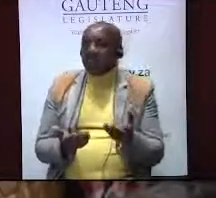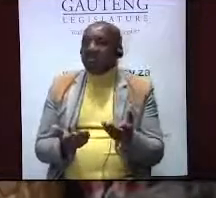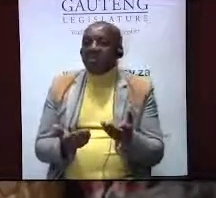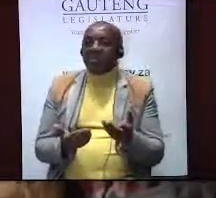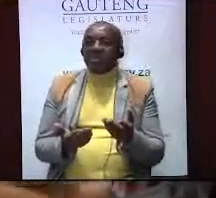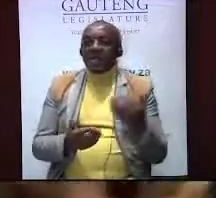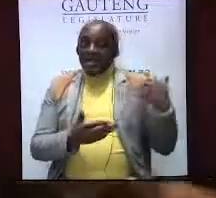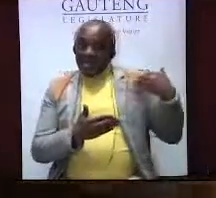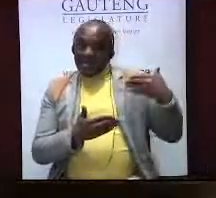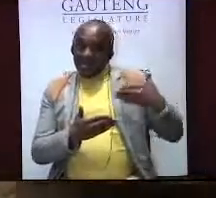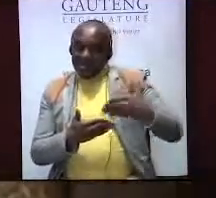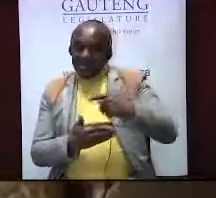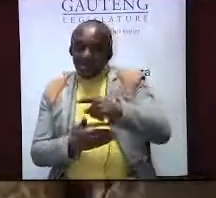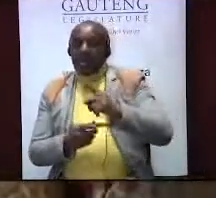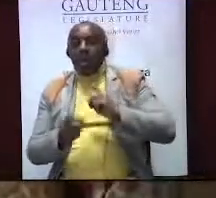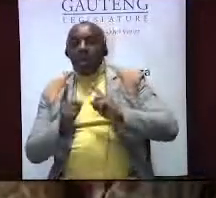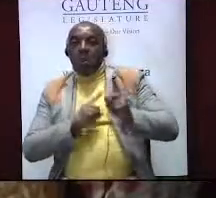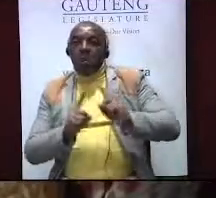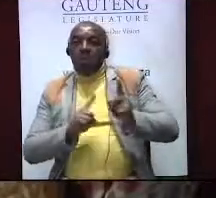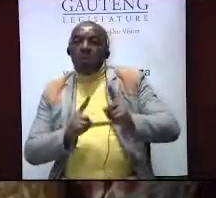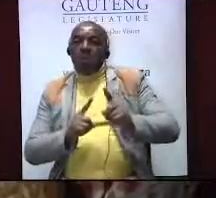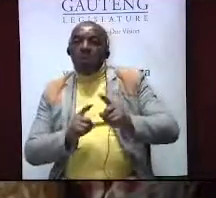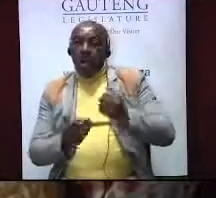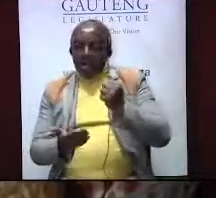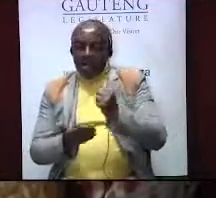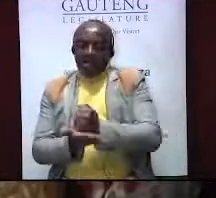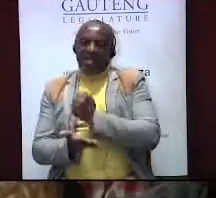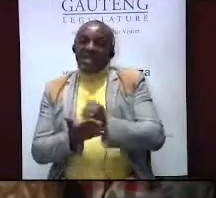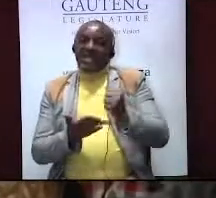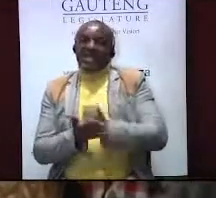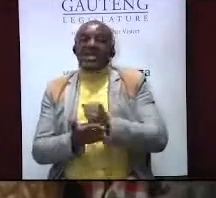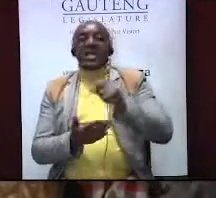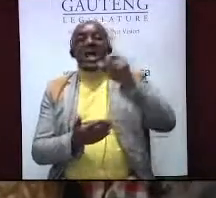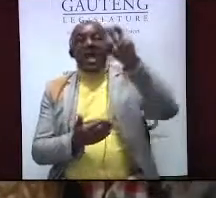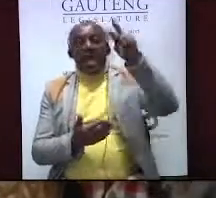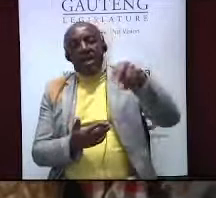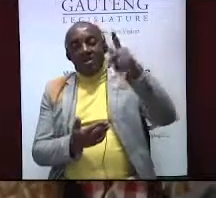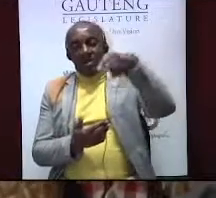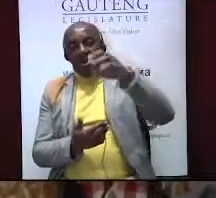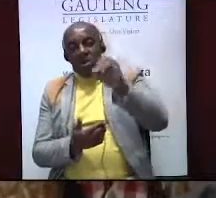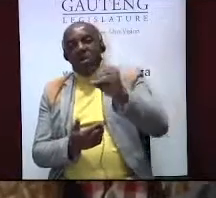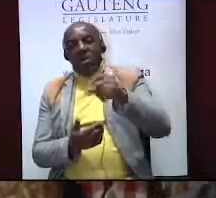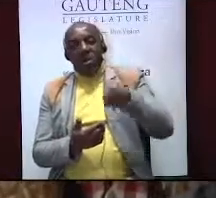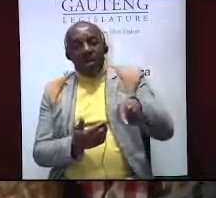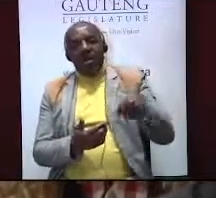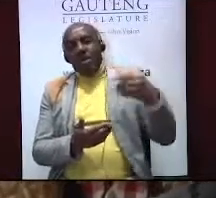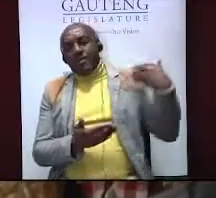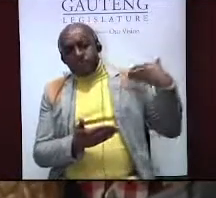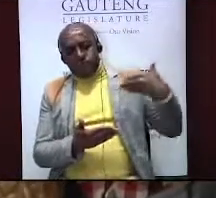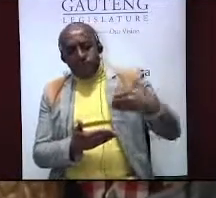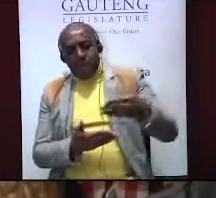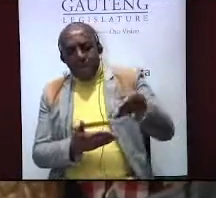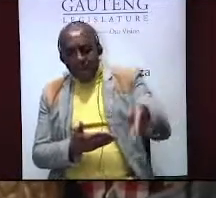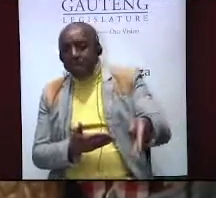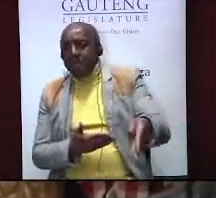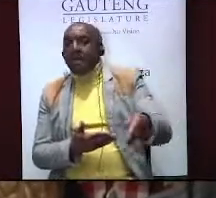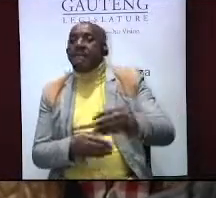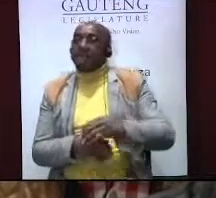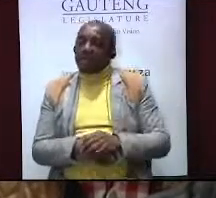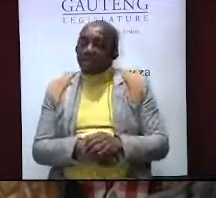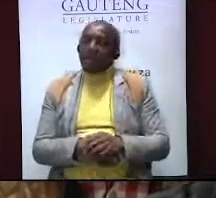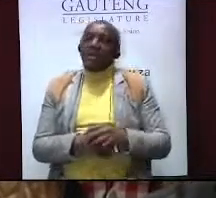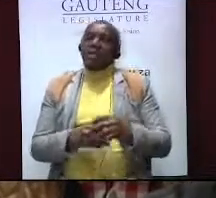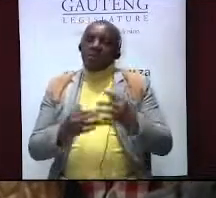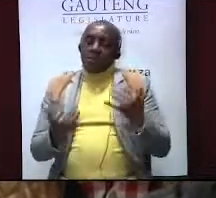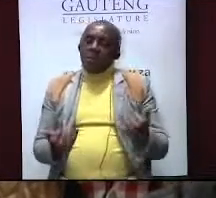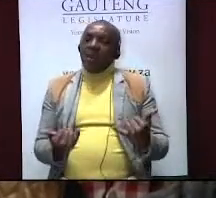NPO registrations ka le rena le tsone di dutse mo di filing go bereka rona mare ga re function ke